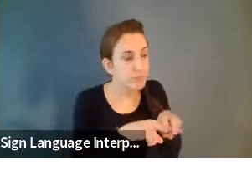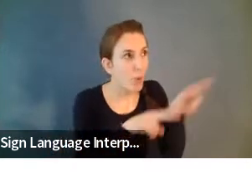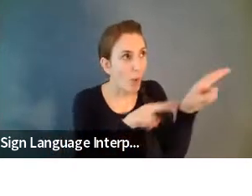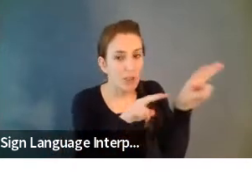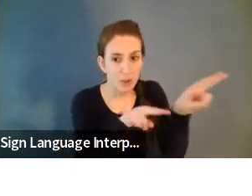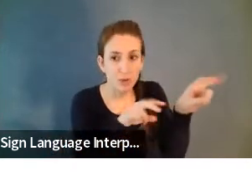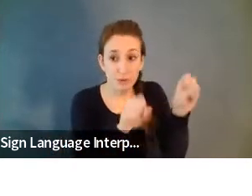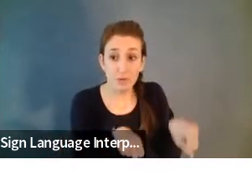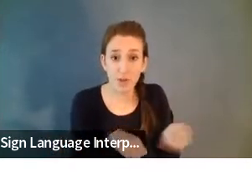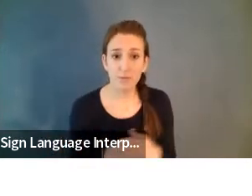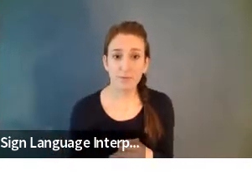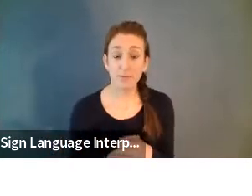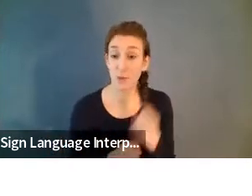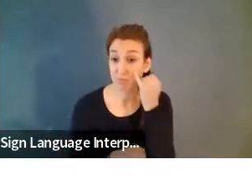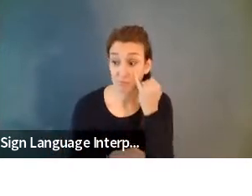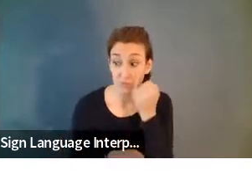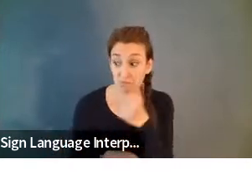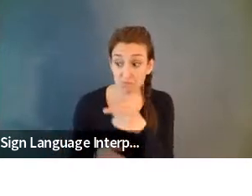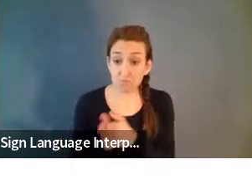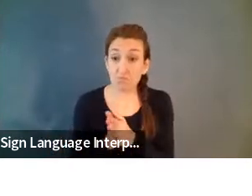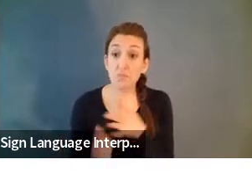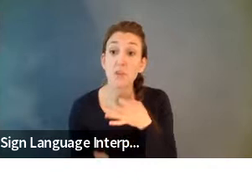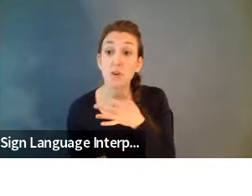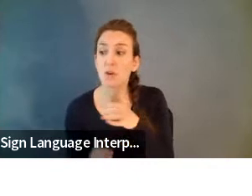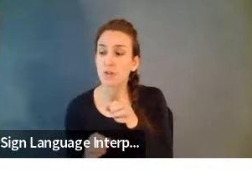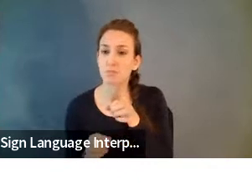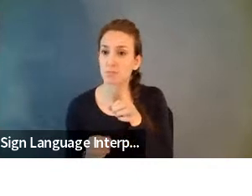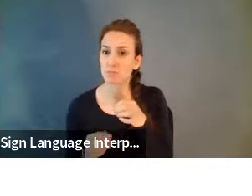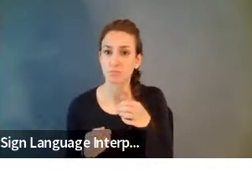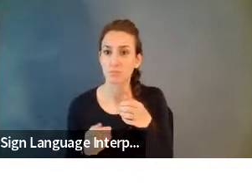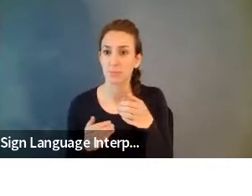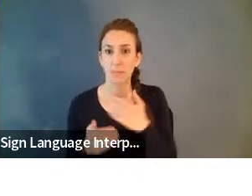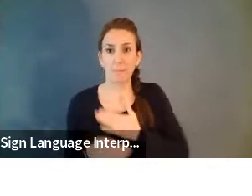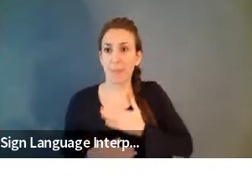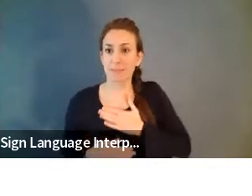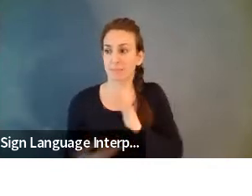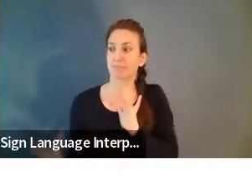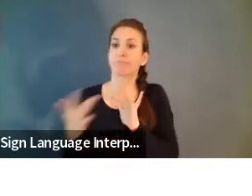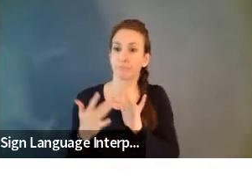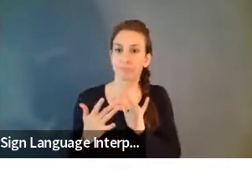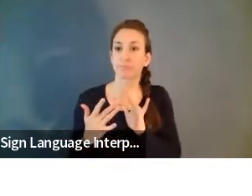us because I'm sure they would love to have that even for classes that are not currently part of the pathway.